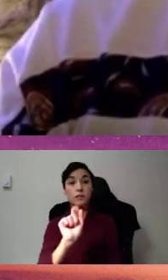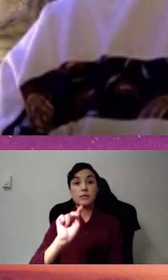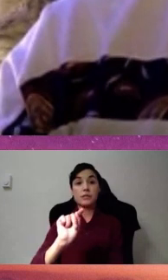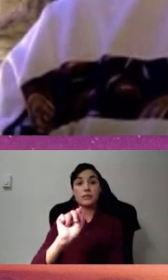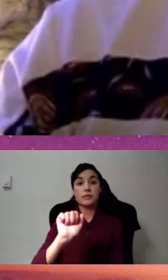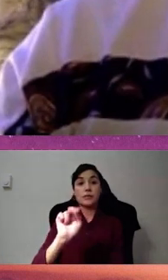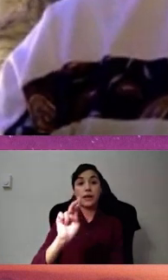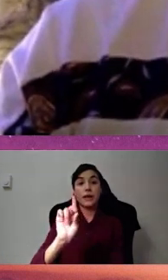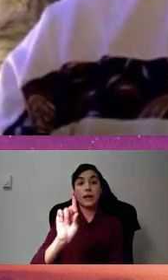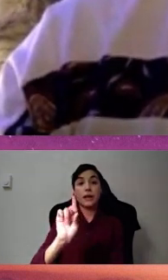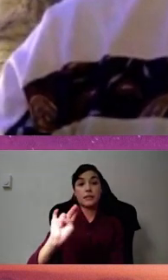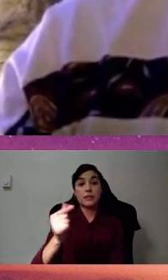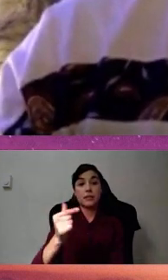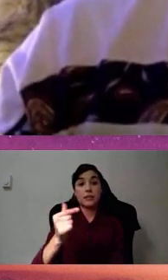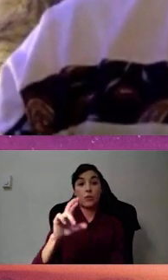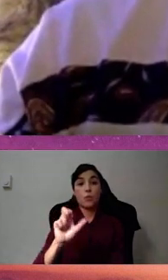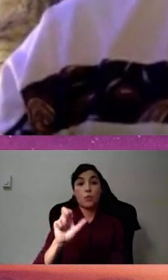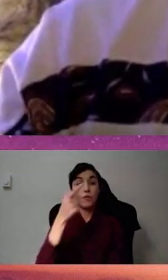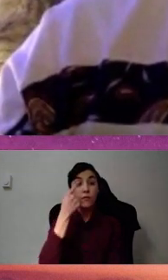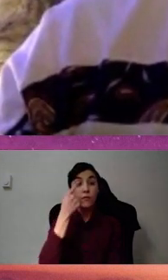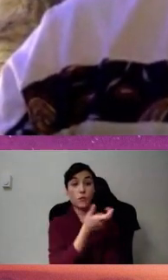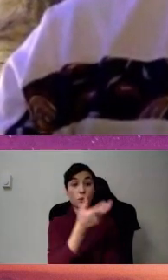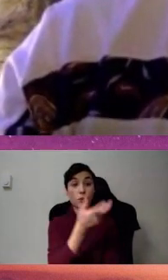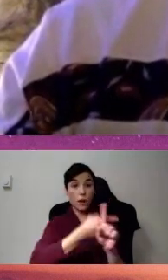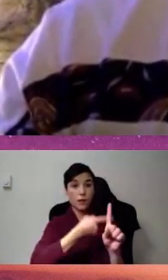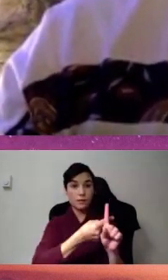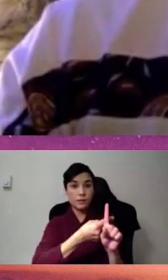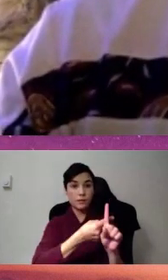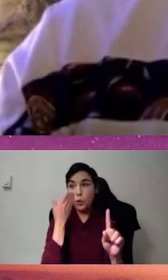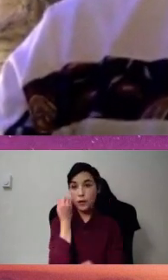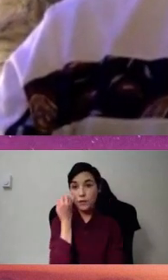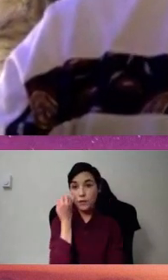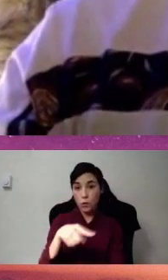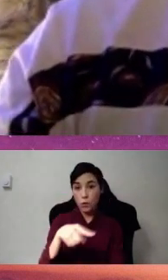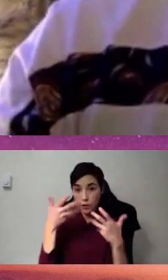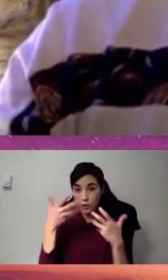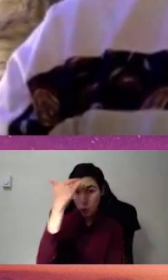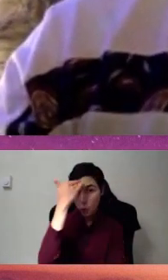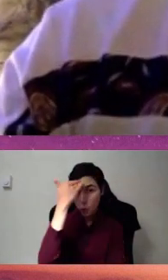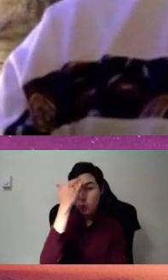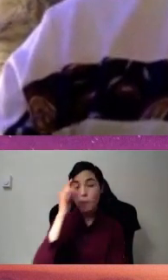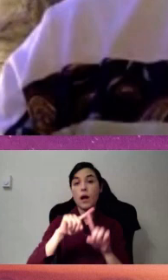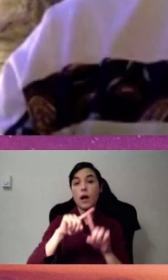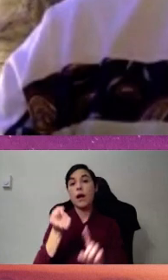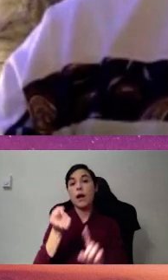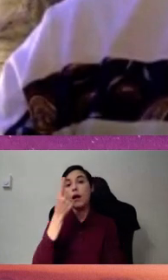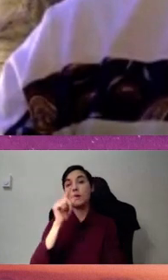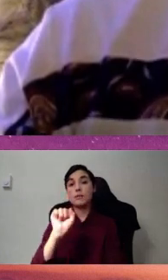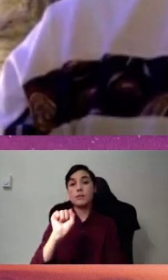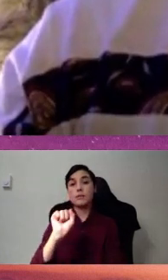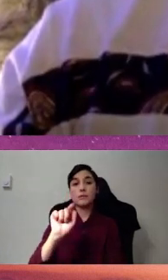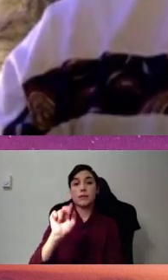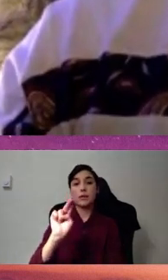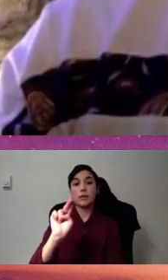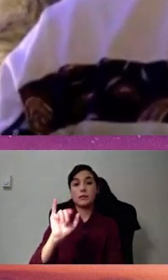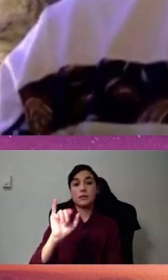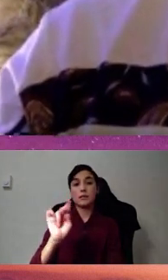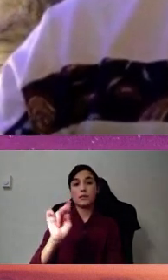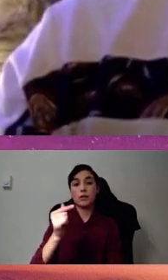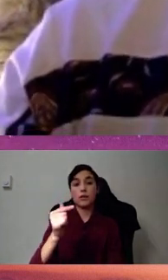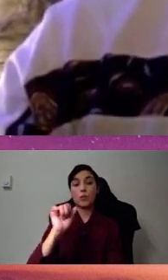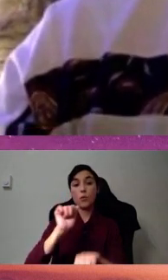many people may know or might not know, Standing Rock was actually an effort that was first